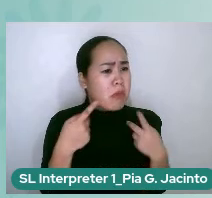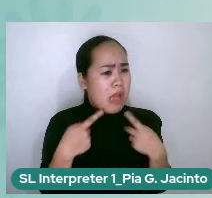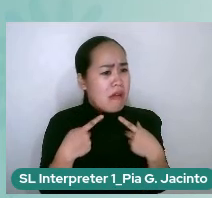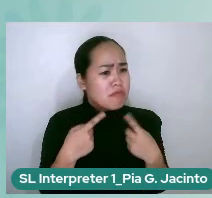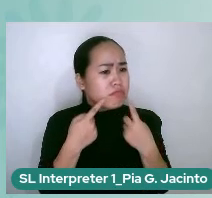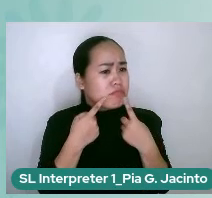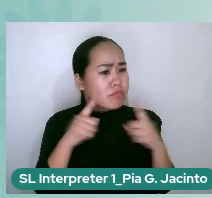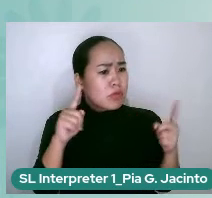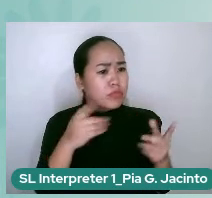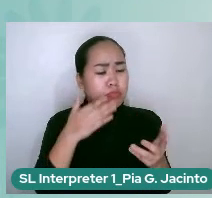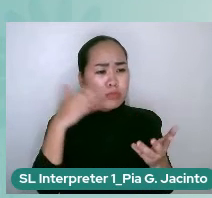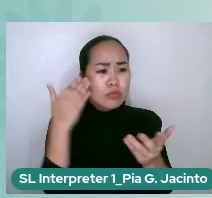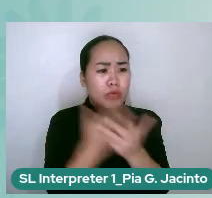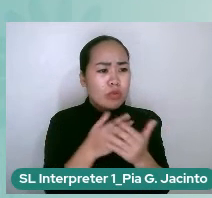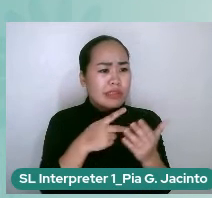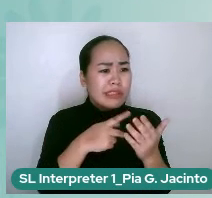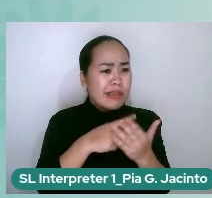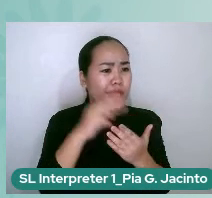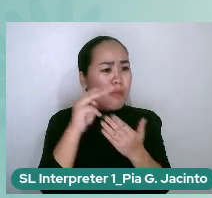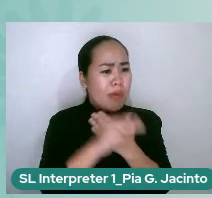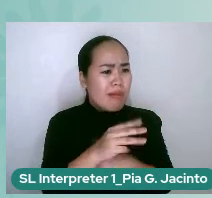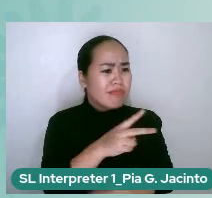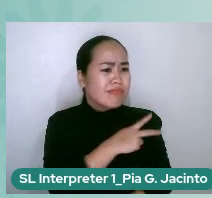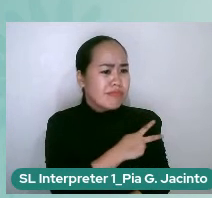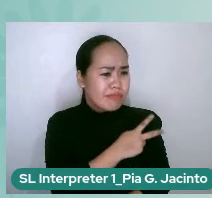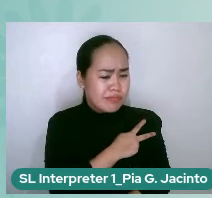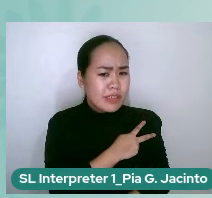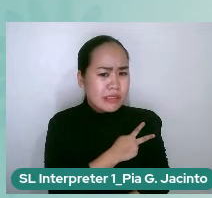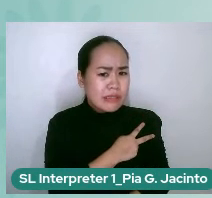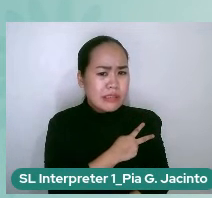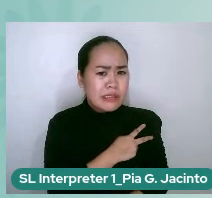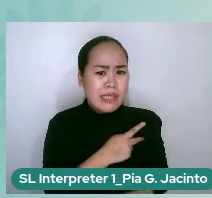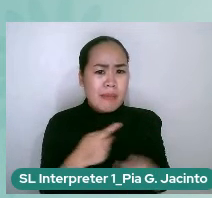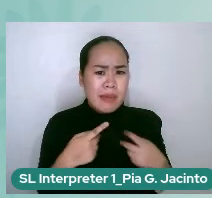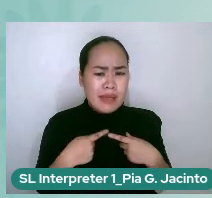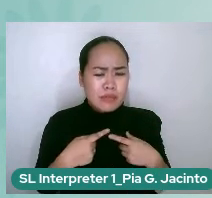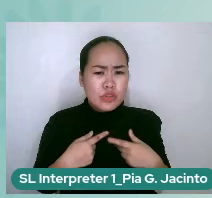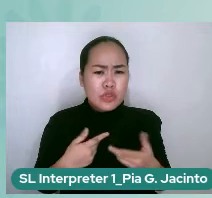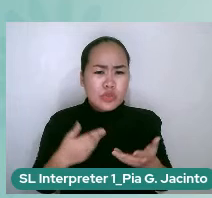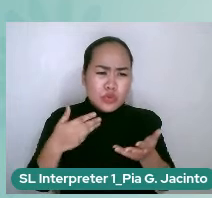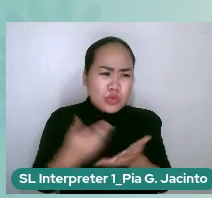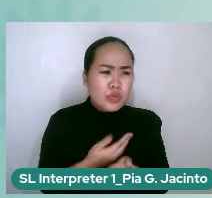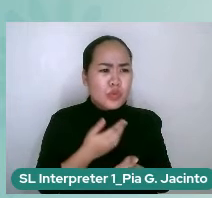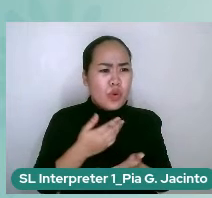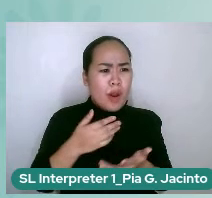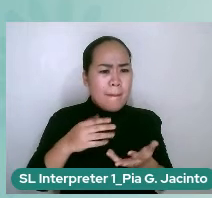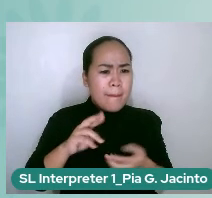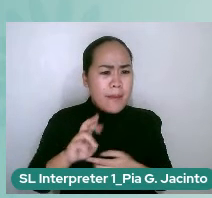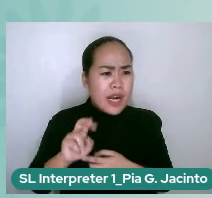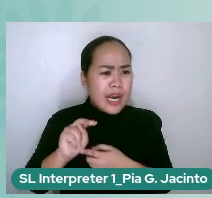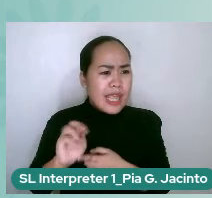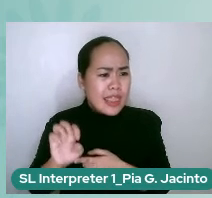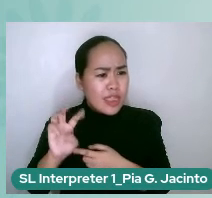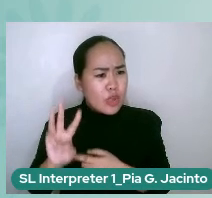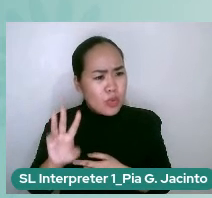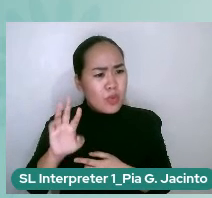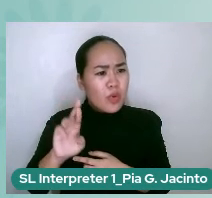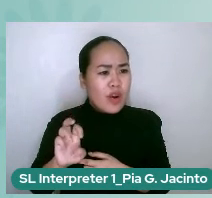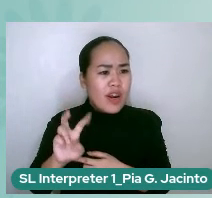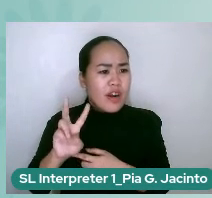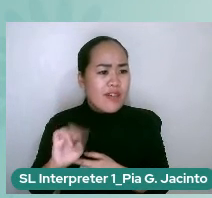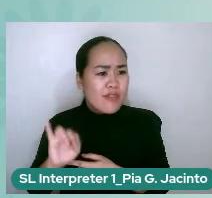moving towards a revived, renewed and reformed screening strategy.